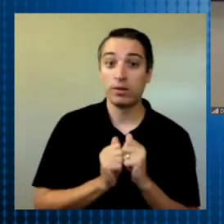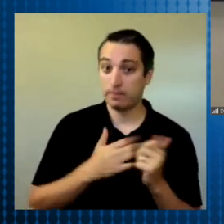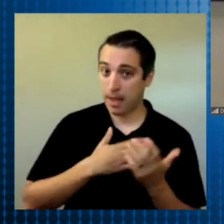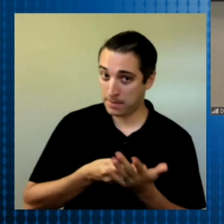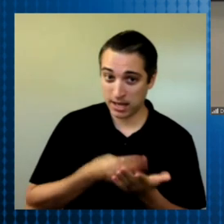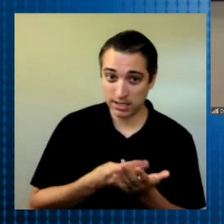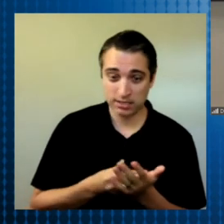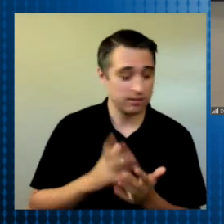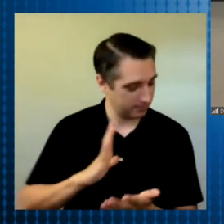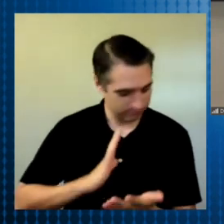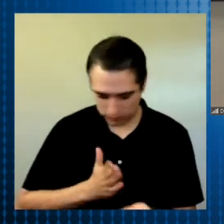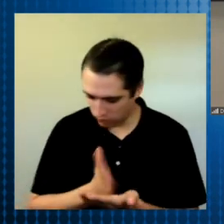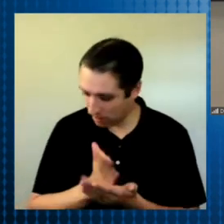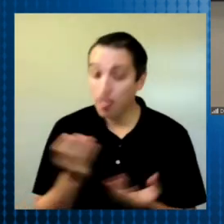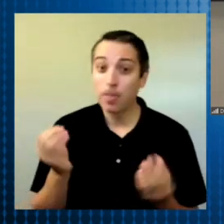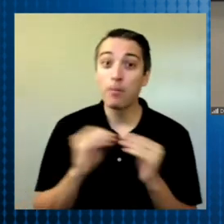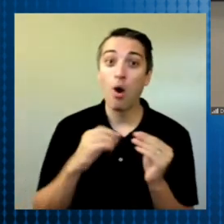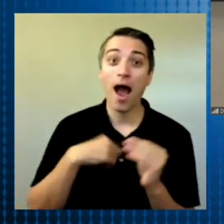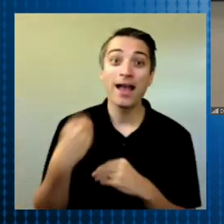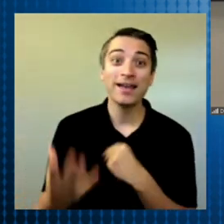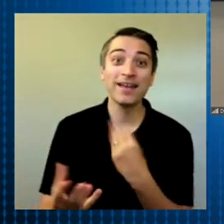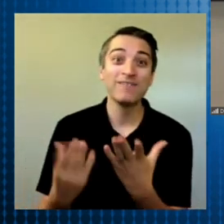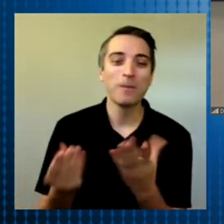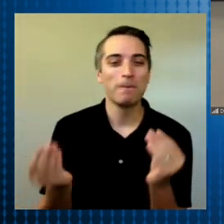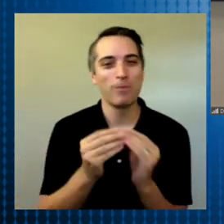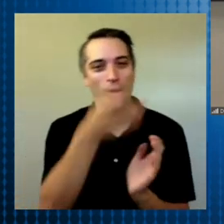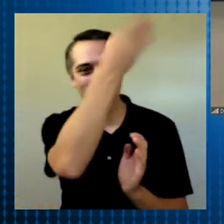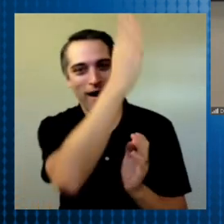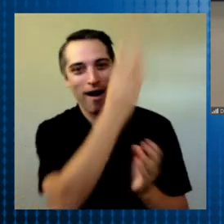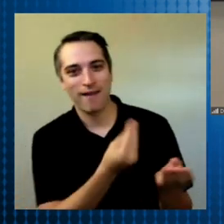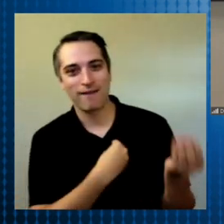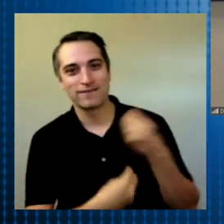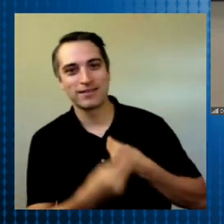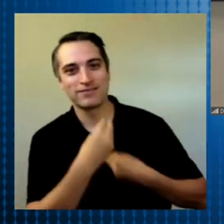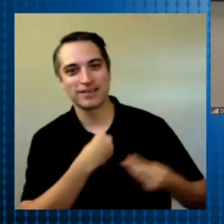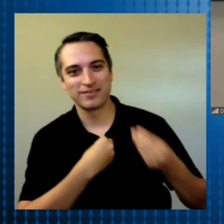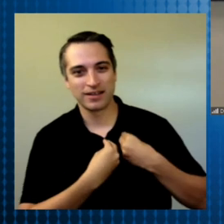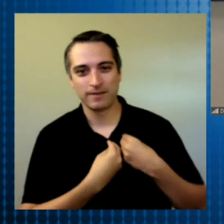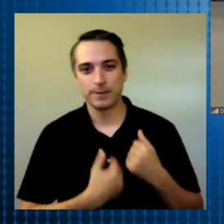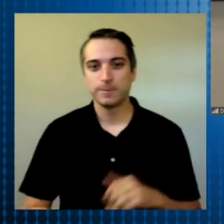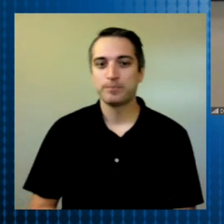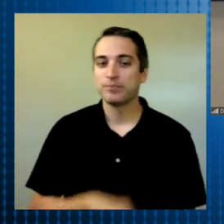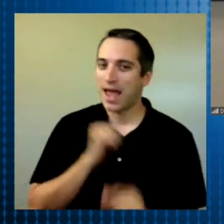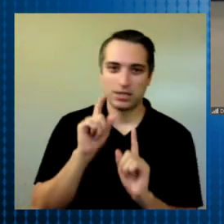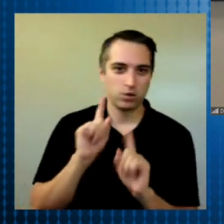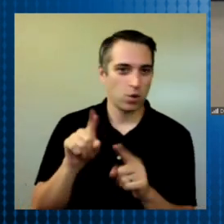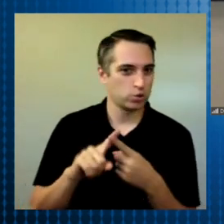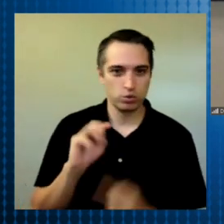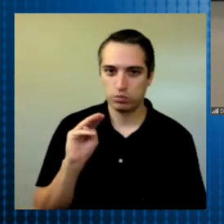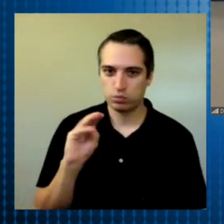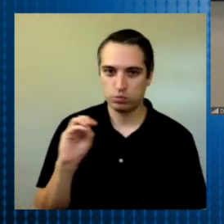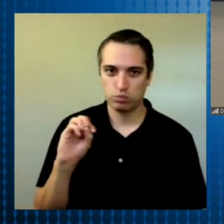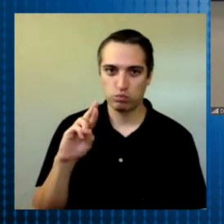because the more I give, the more God gives me. But there are some things that I feel strong. I didn't go to Morehouse. I'm